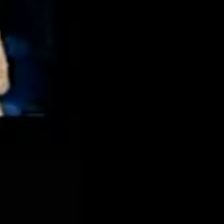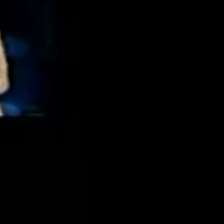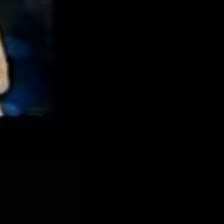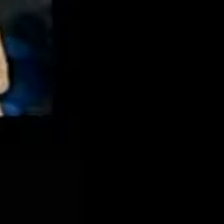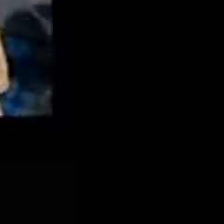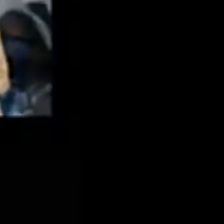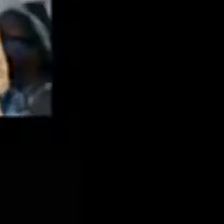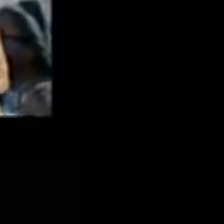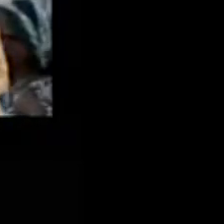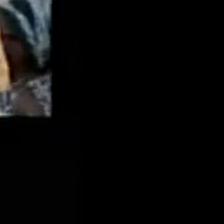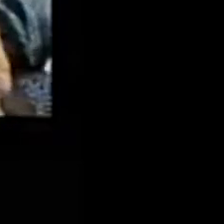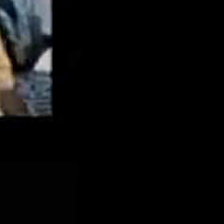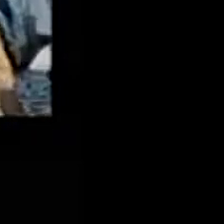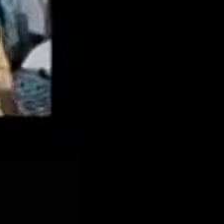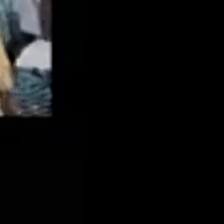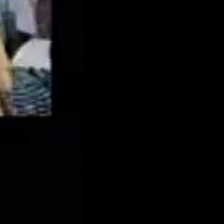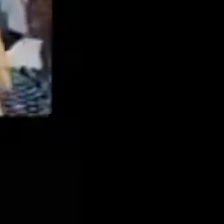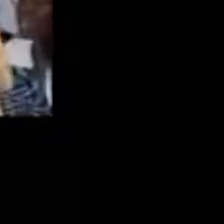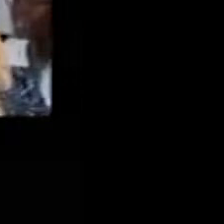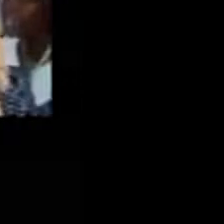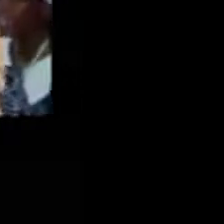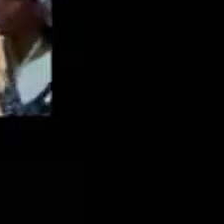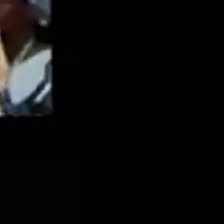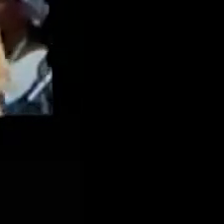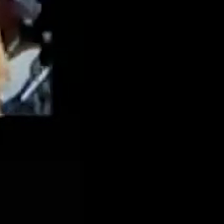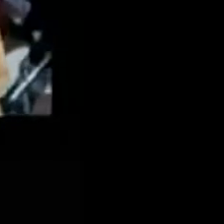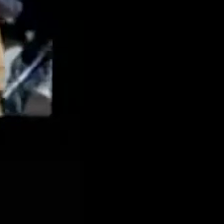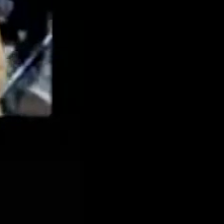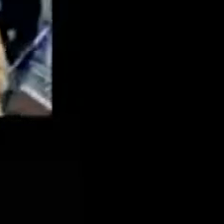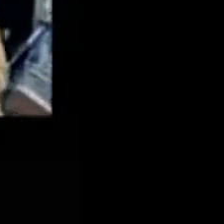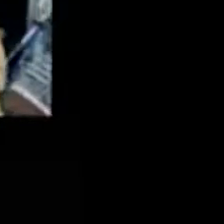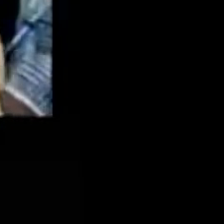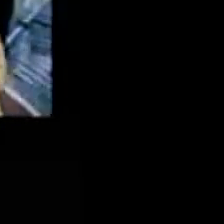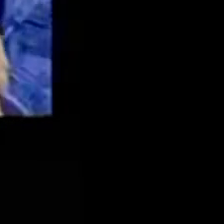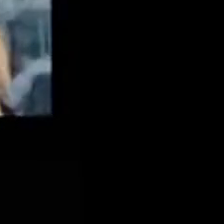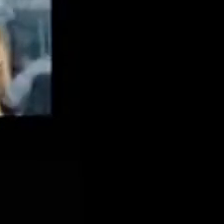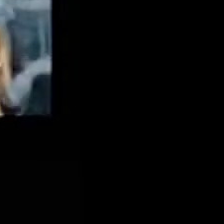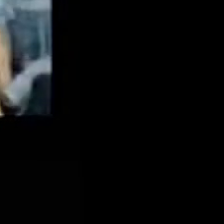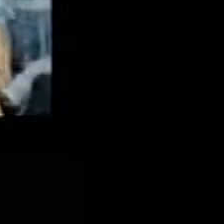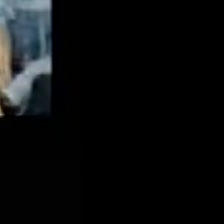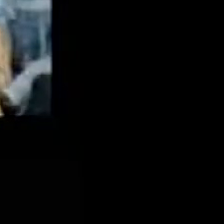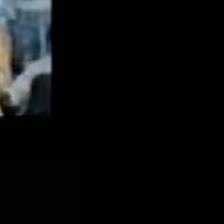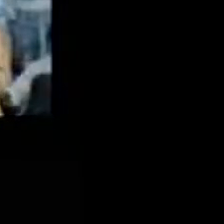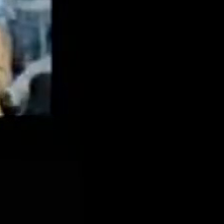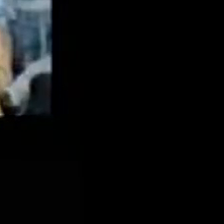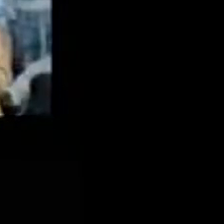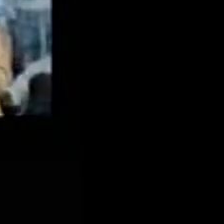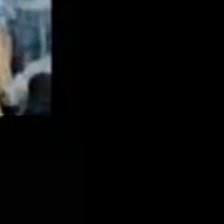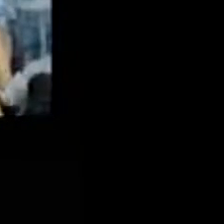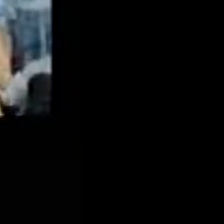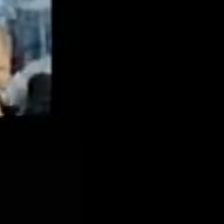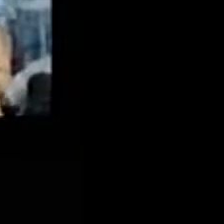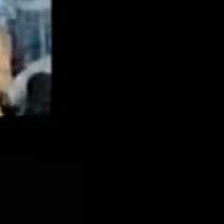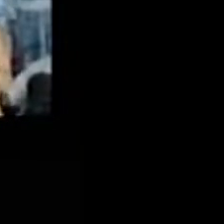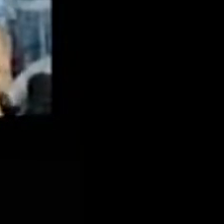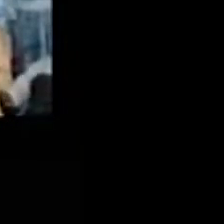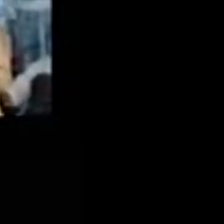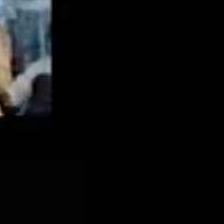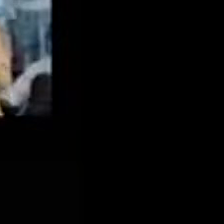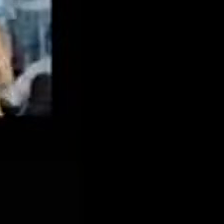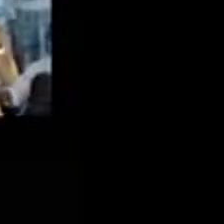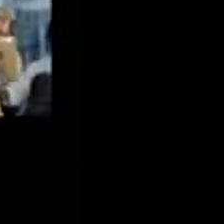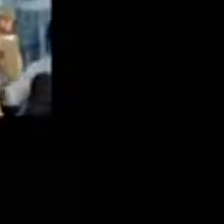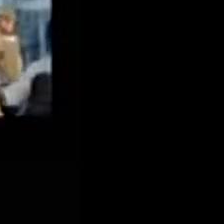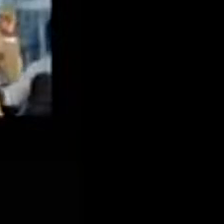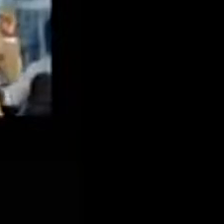complete dominion this only in jesus dominion yes in